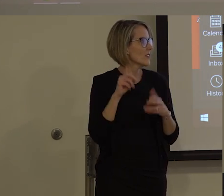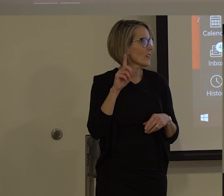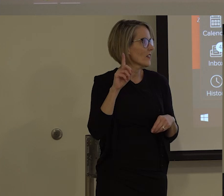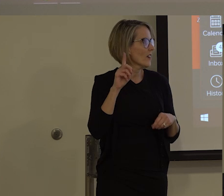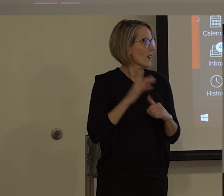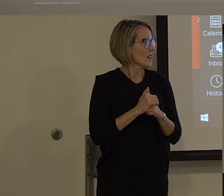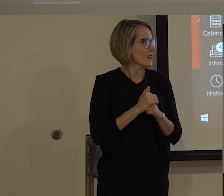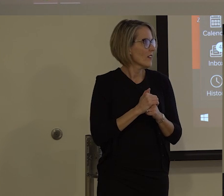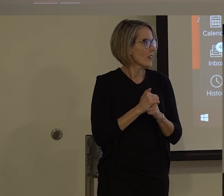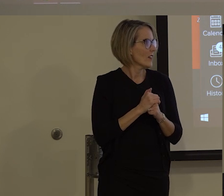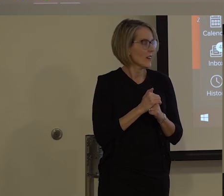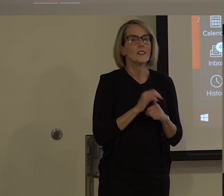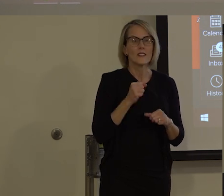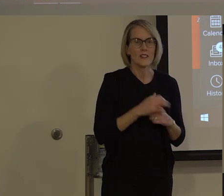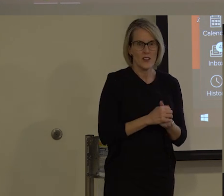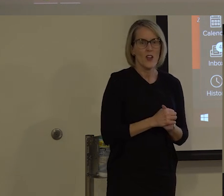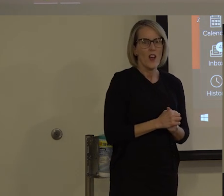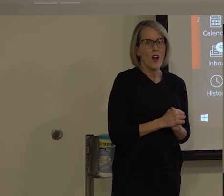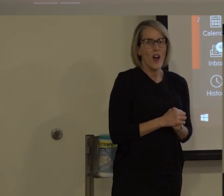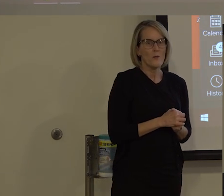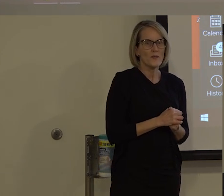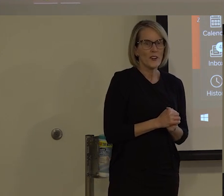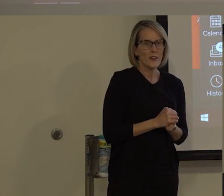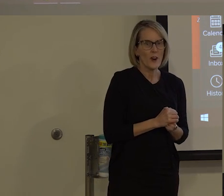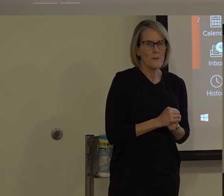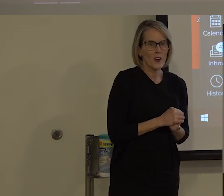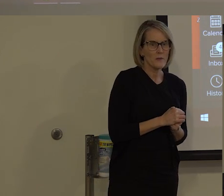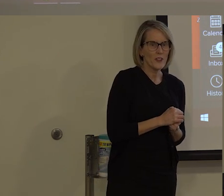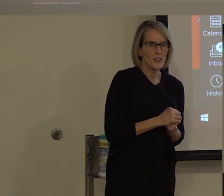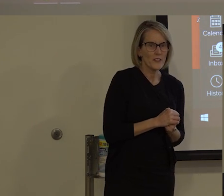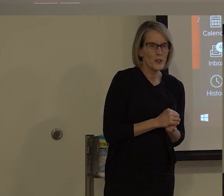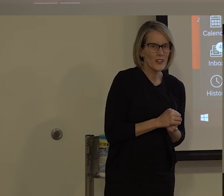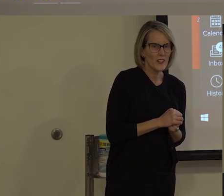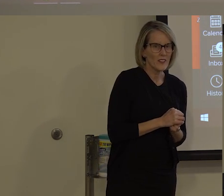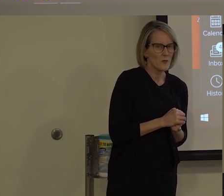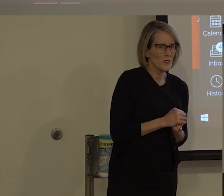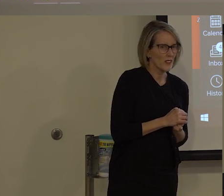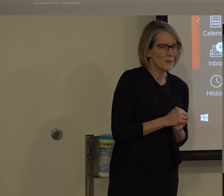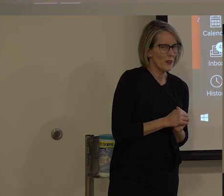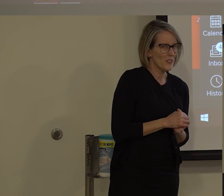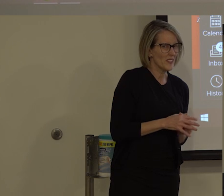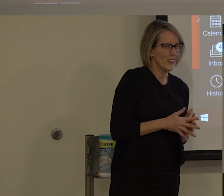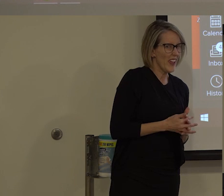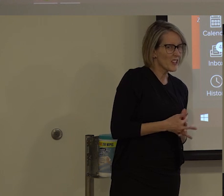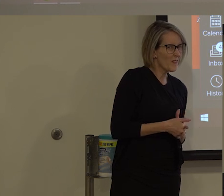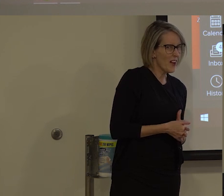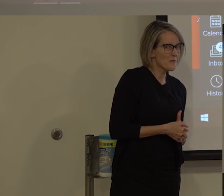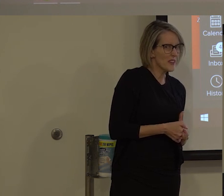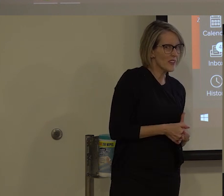And then it continues. Yes? I'm sorry to interrupt, but I'm curious if you could explain what